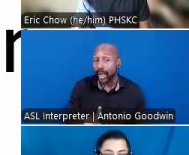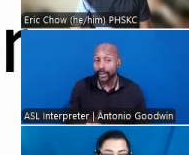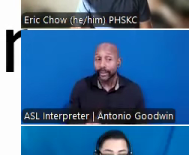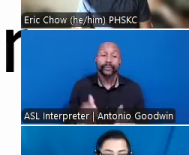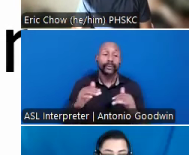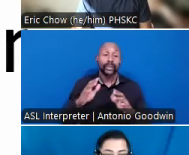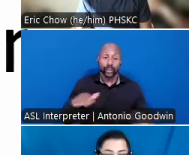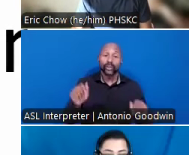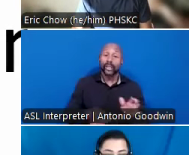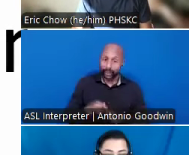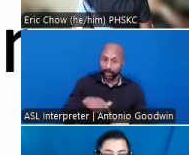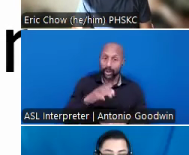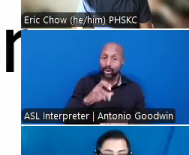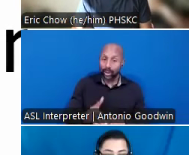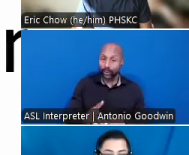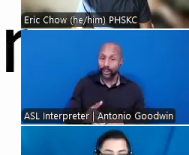with age.